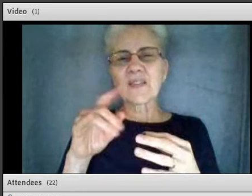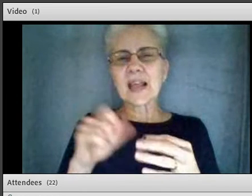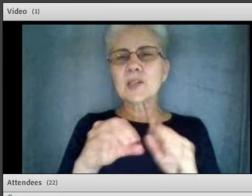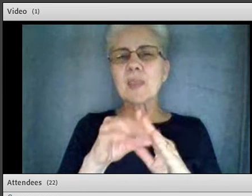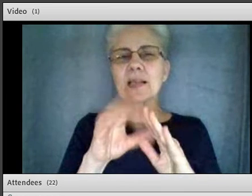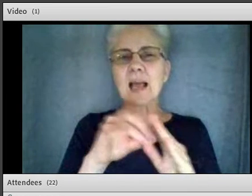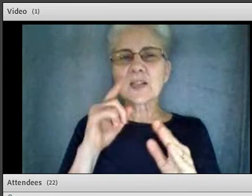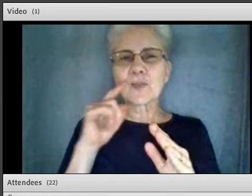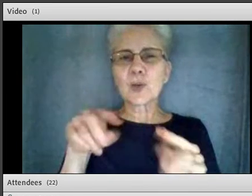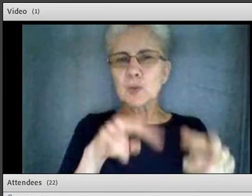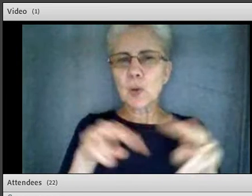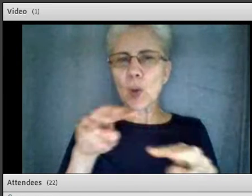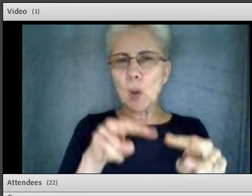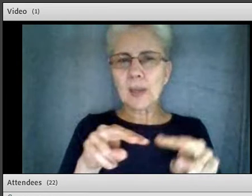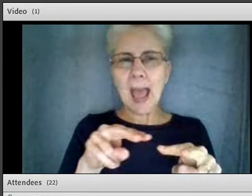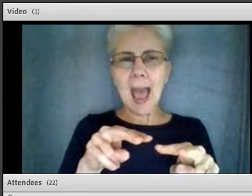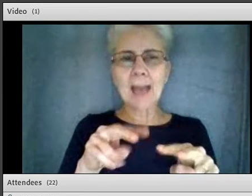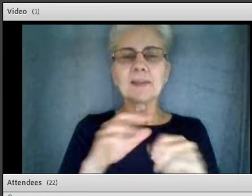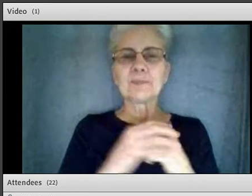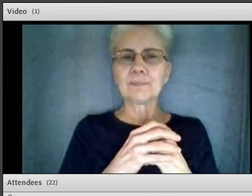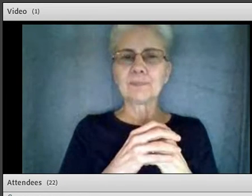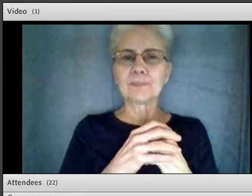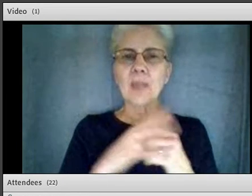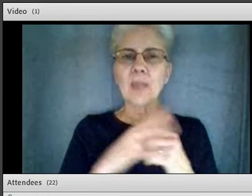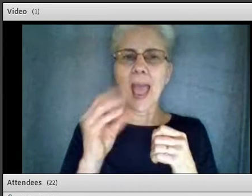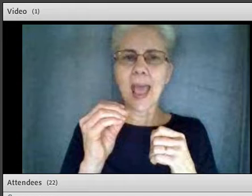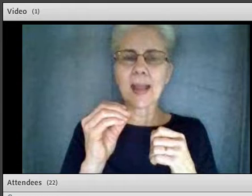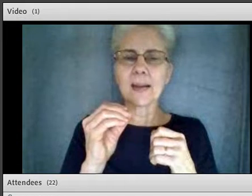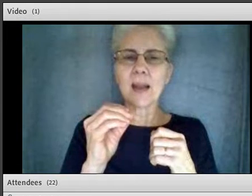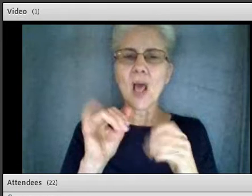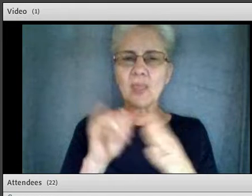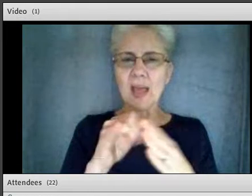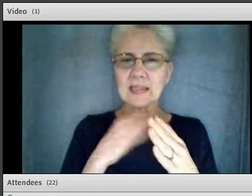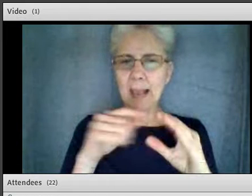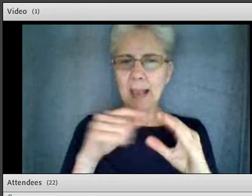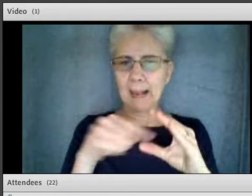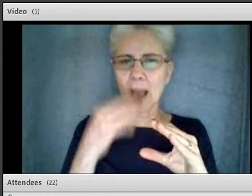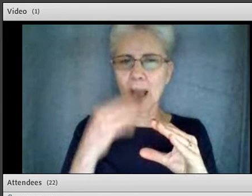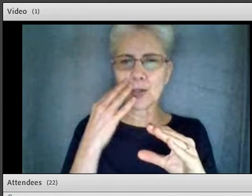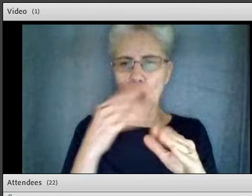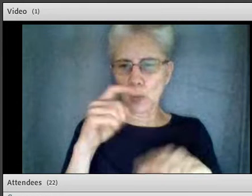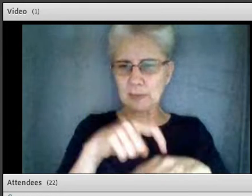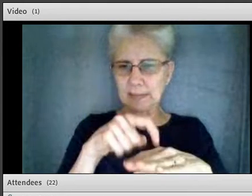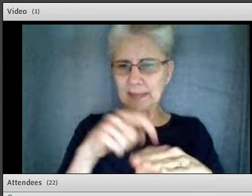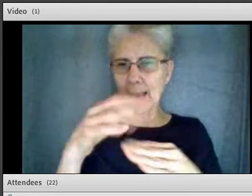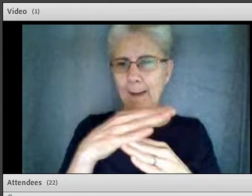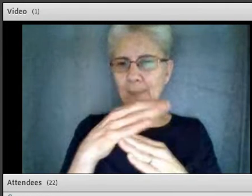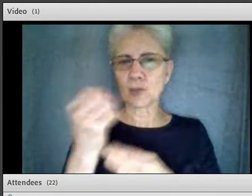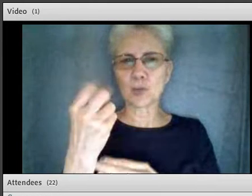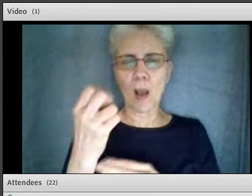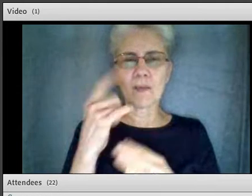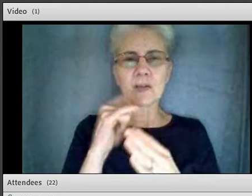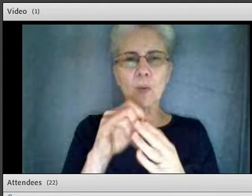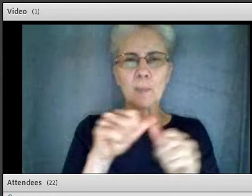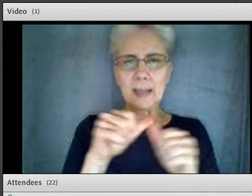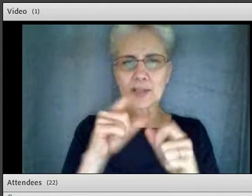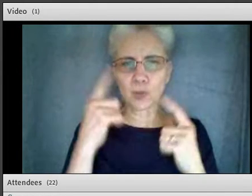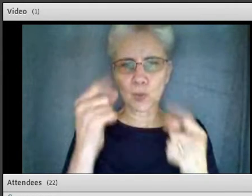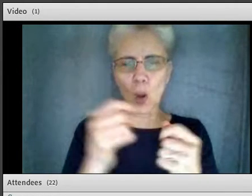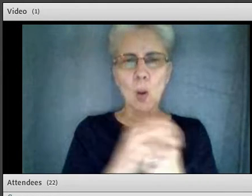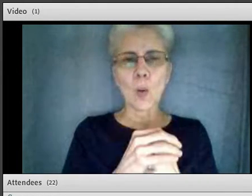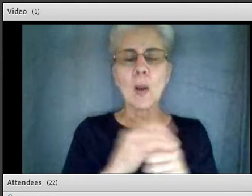at. And that's my email address. I know we're hitting the top of the hour and some of you have places to be. But I can stay on if you